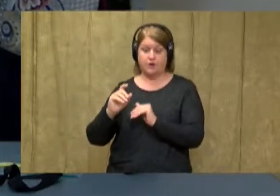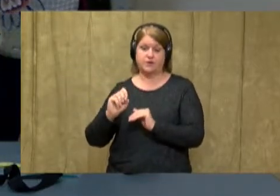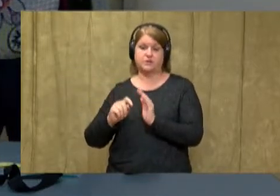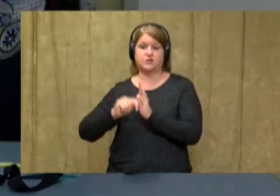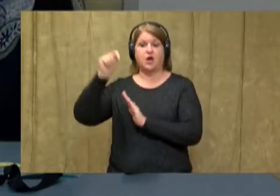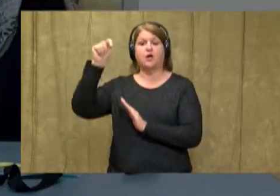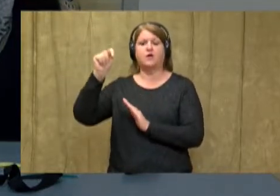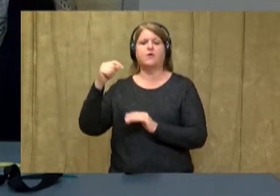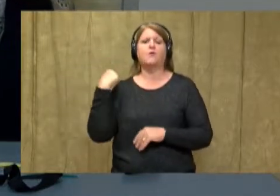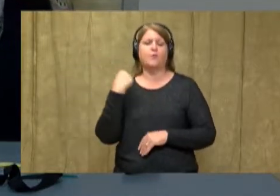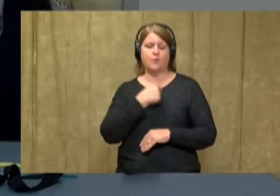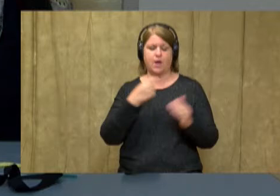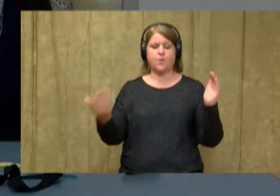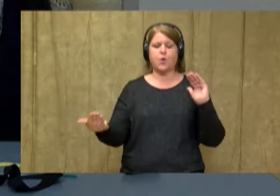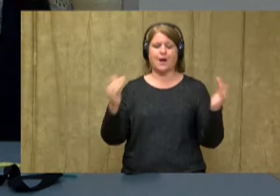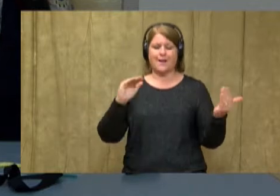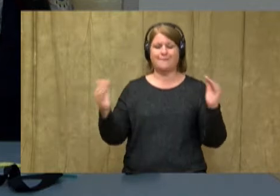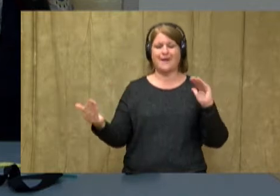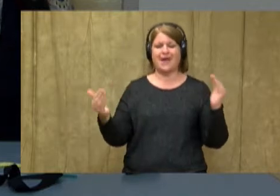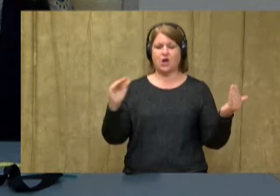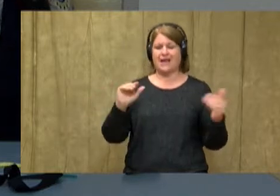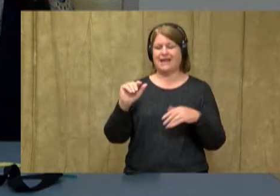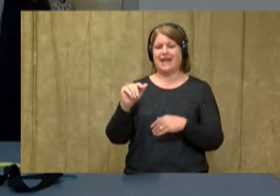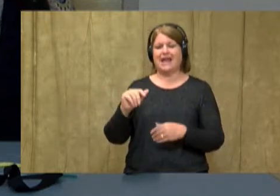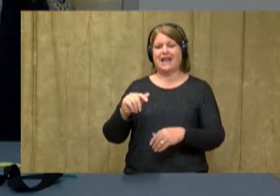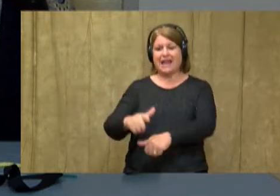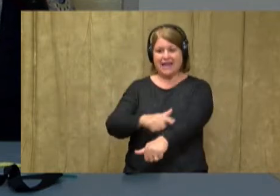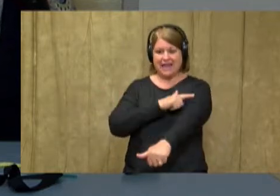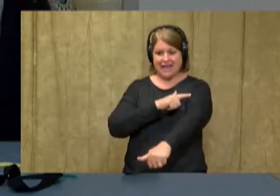were comparing the length of the rods.